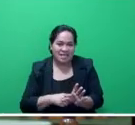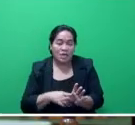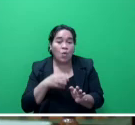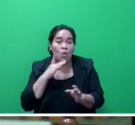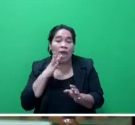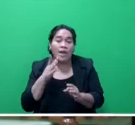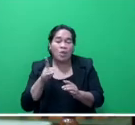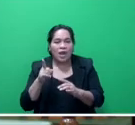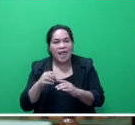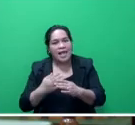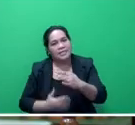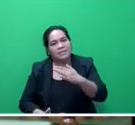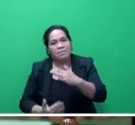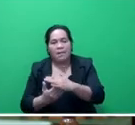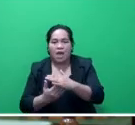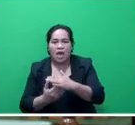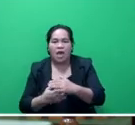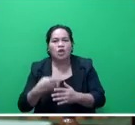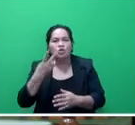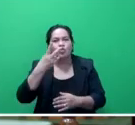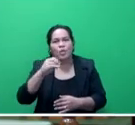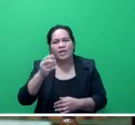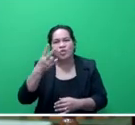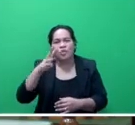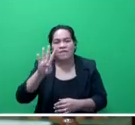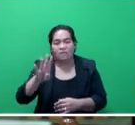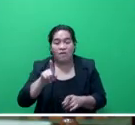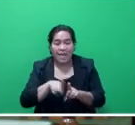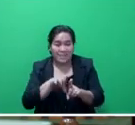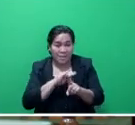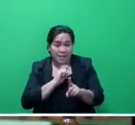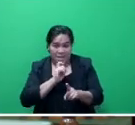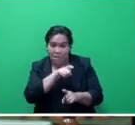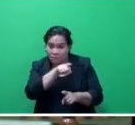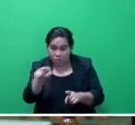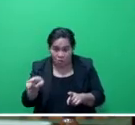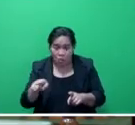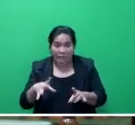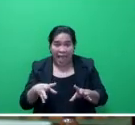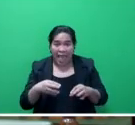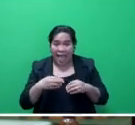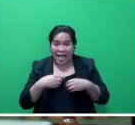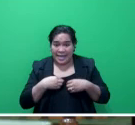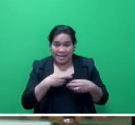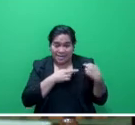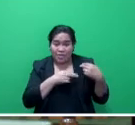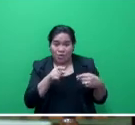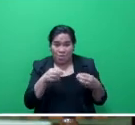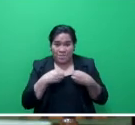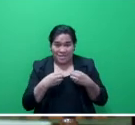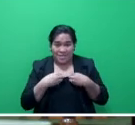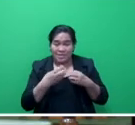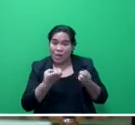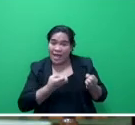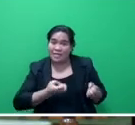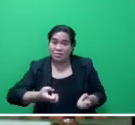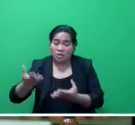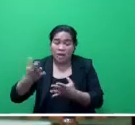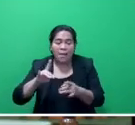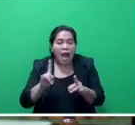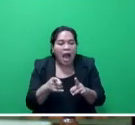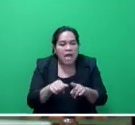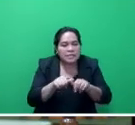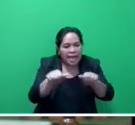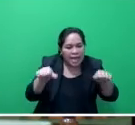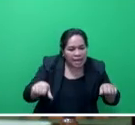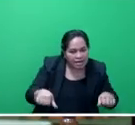December 2024. If you're an exporter, your incentive is up to 60%. However, for agriculture and fisheries and